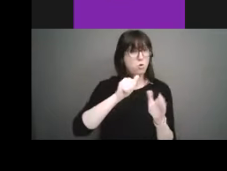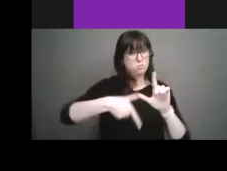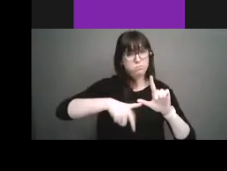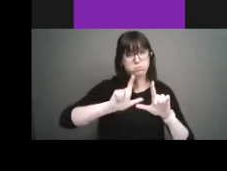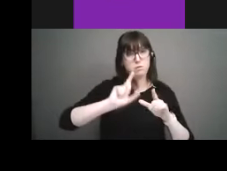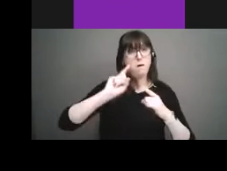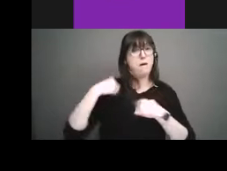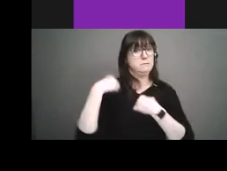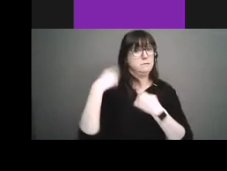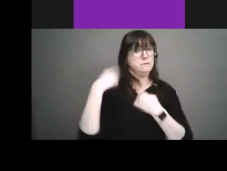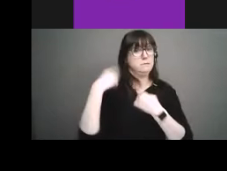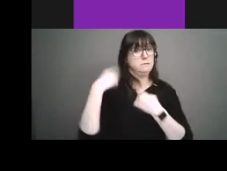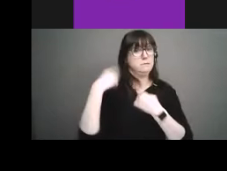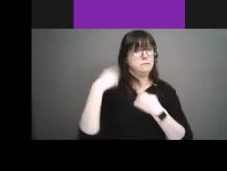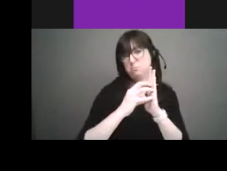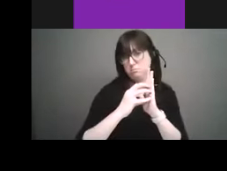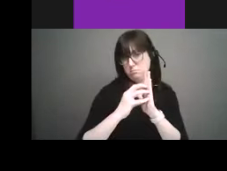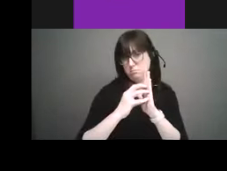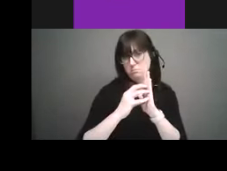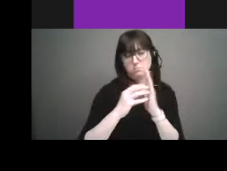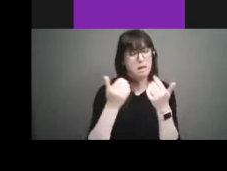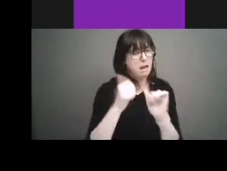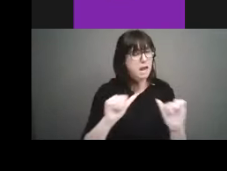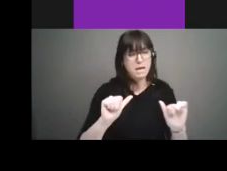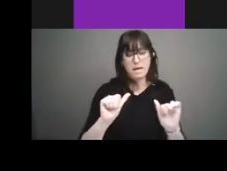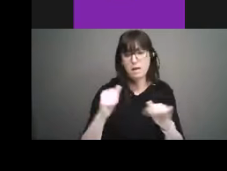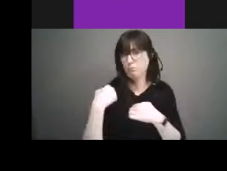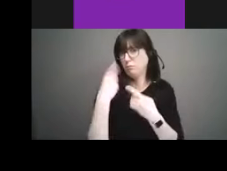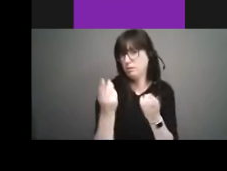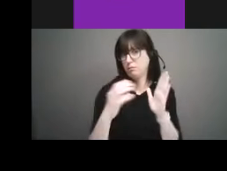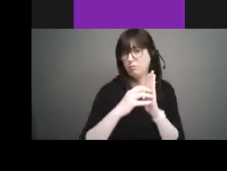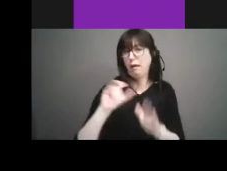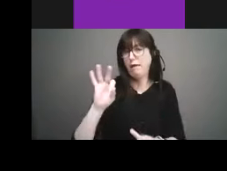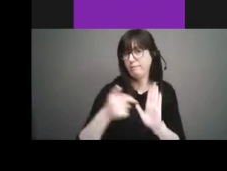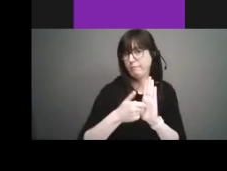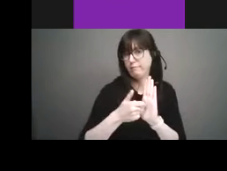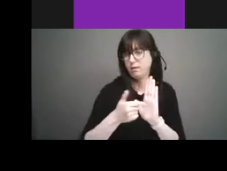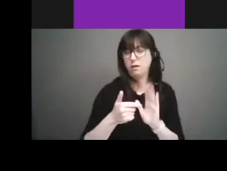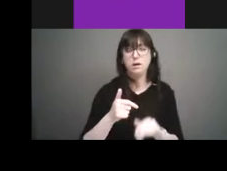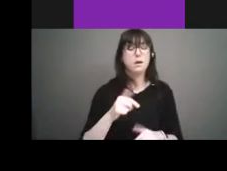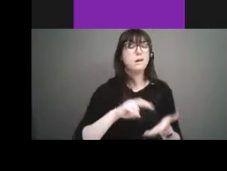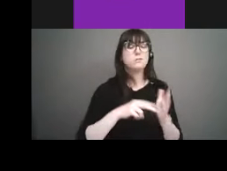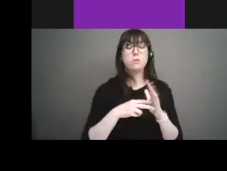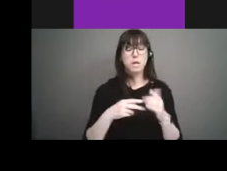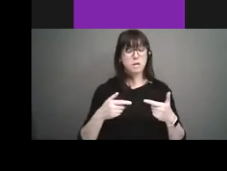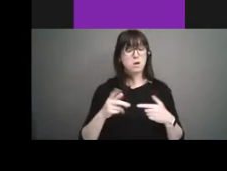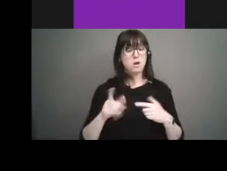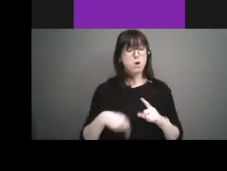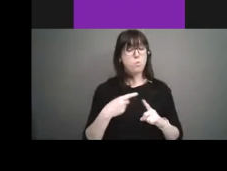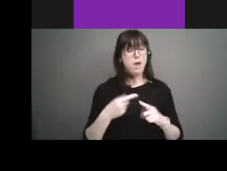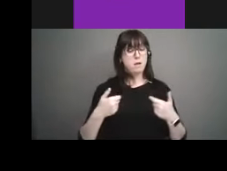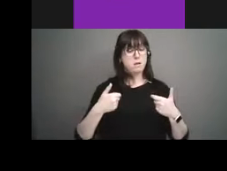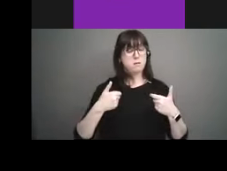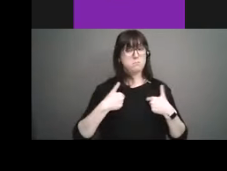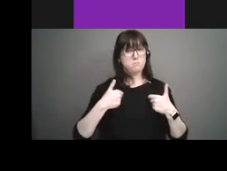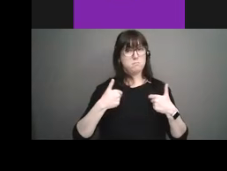and there's a condition attached to it. It can be any condition. For example, it doesn't come into effect until I